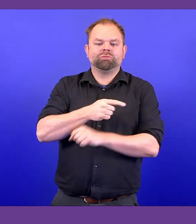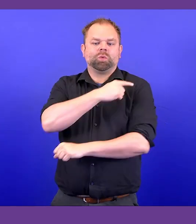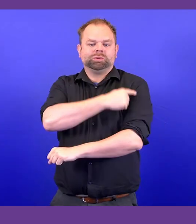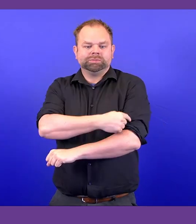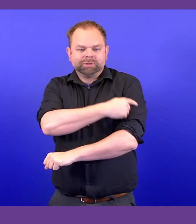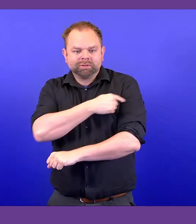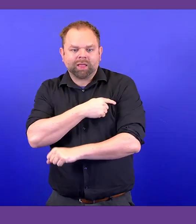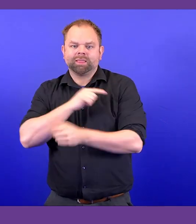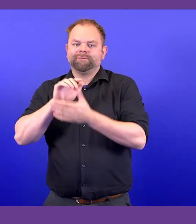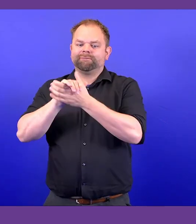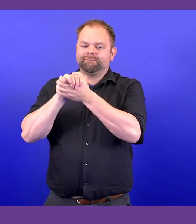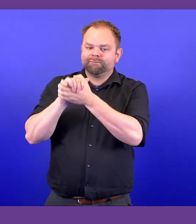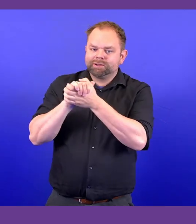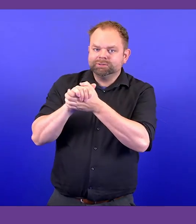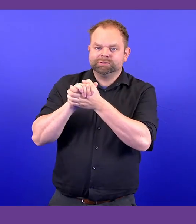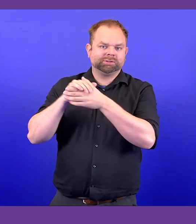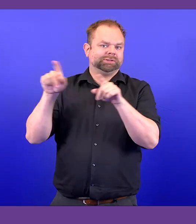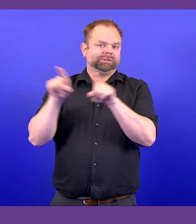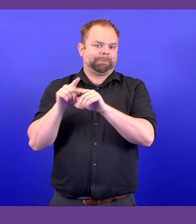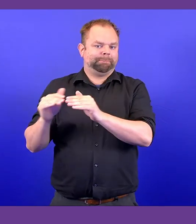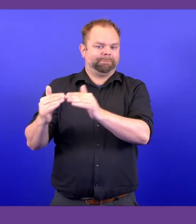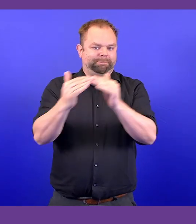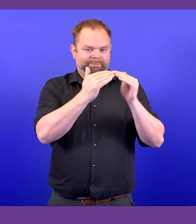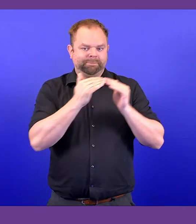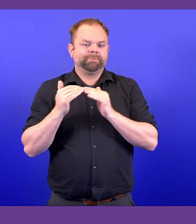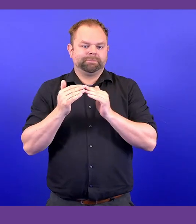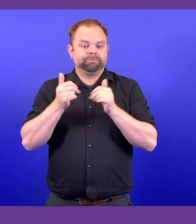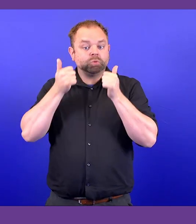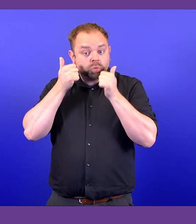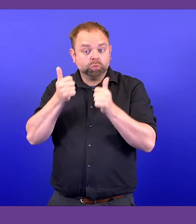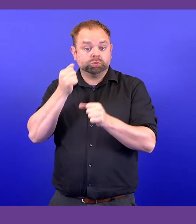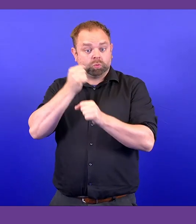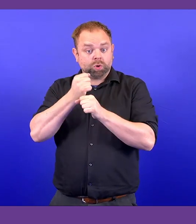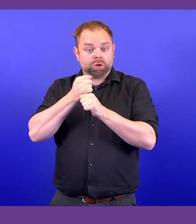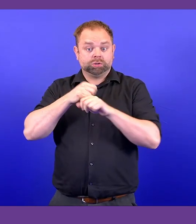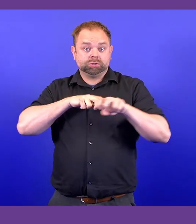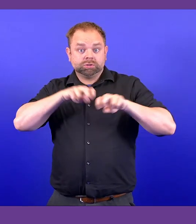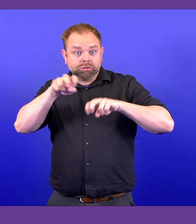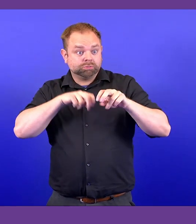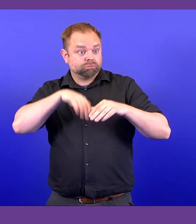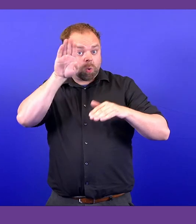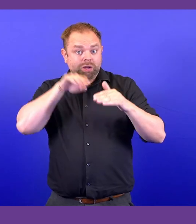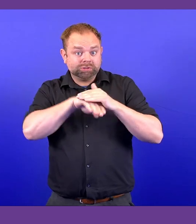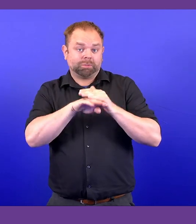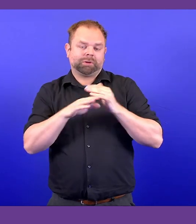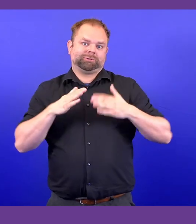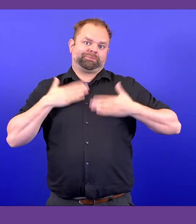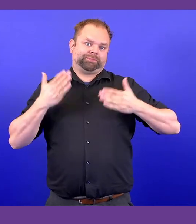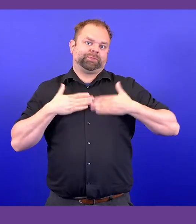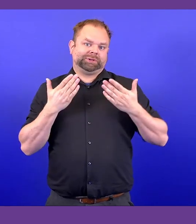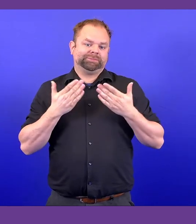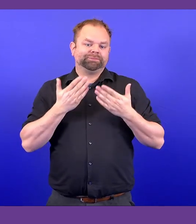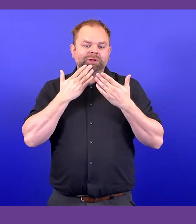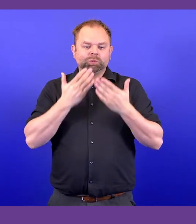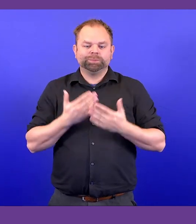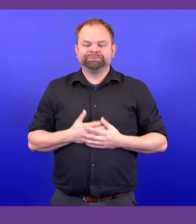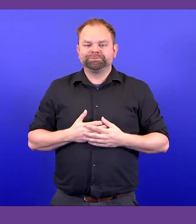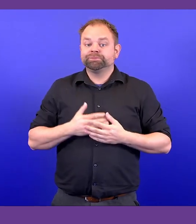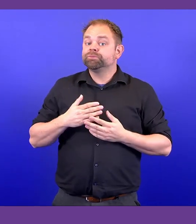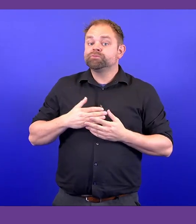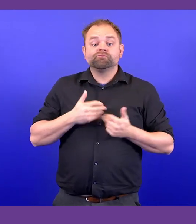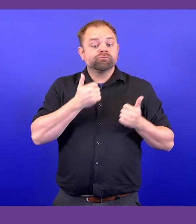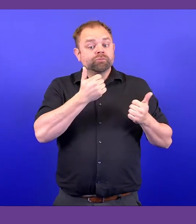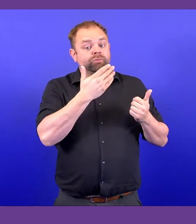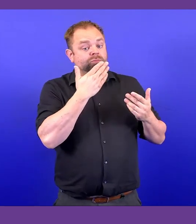Thank you so much. I think one of the key points you've made there is that the transport environment is actually challenging